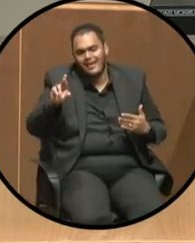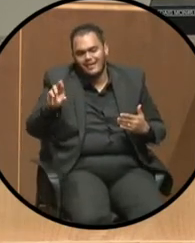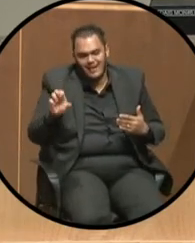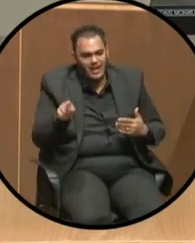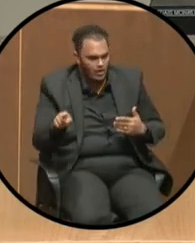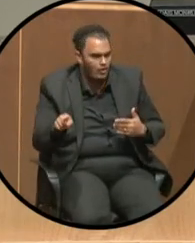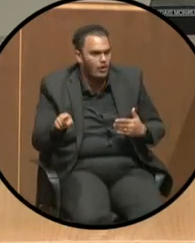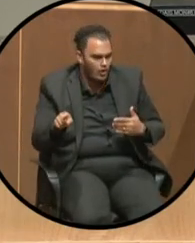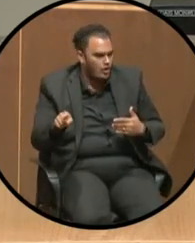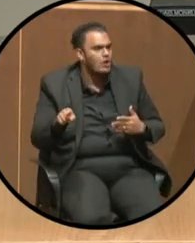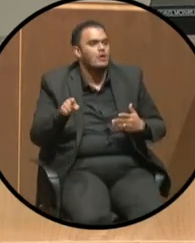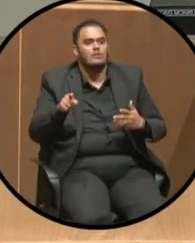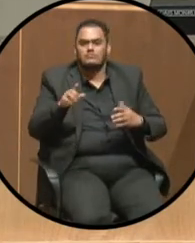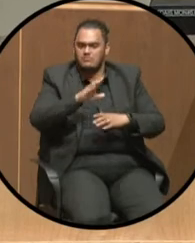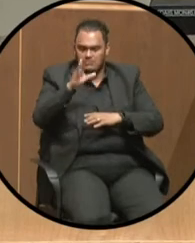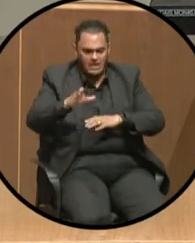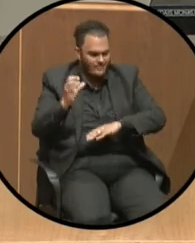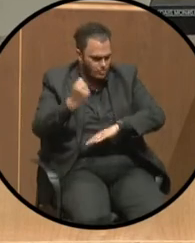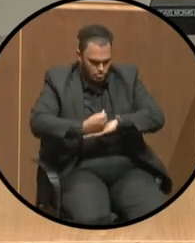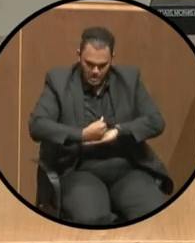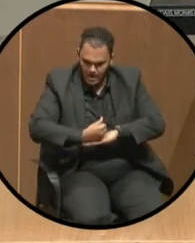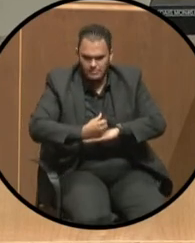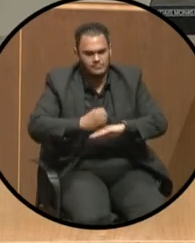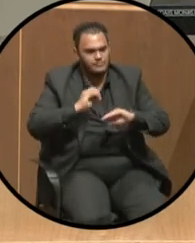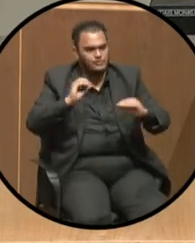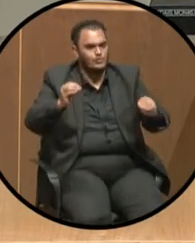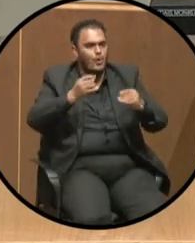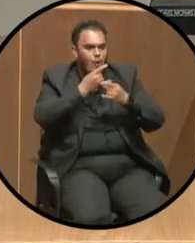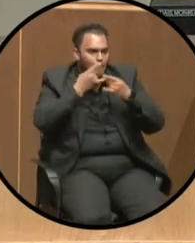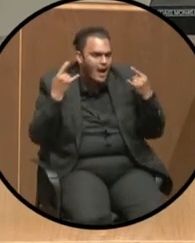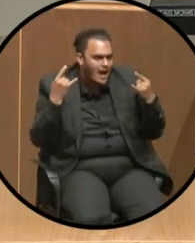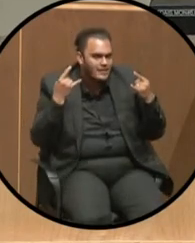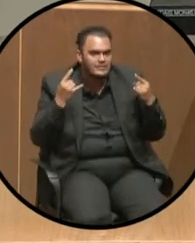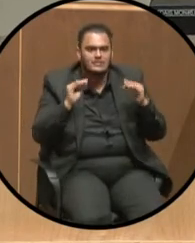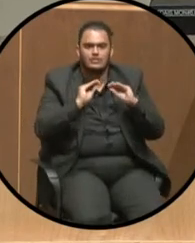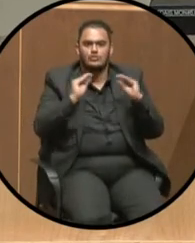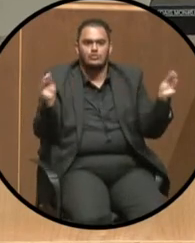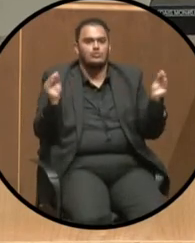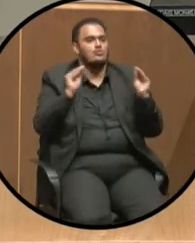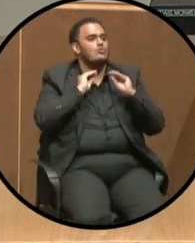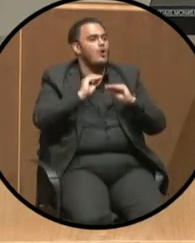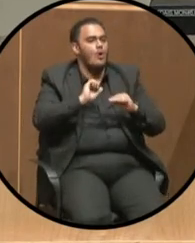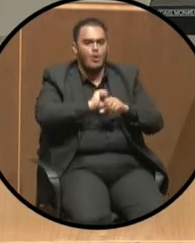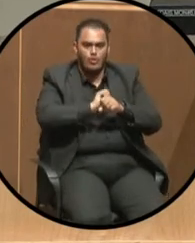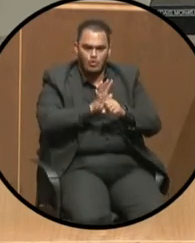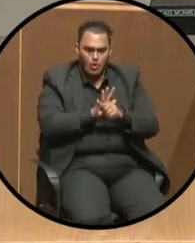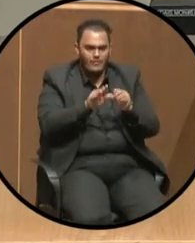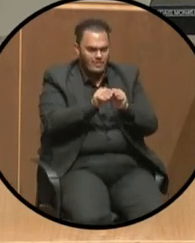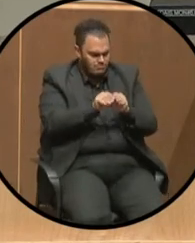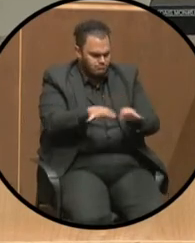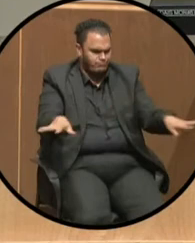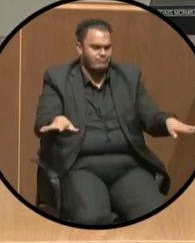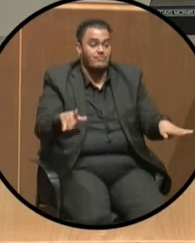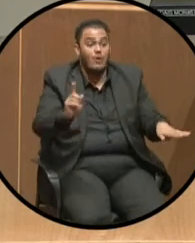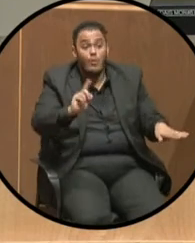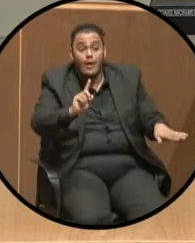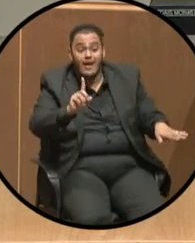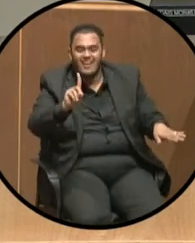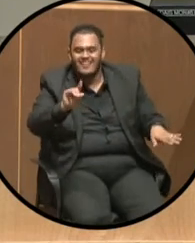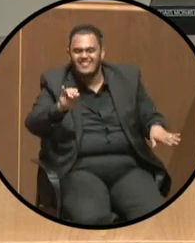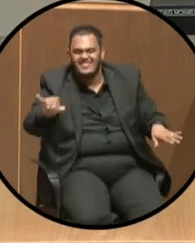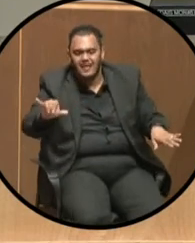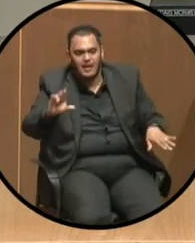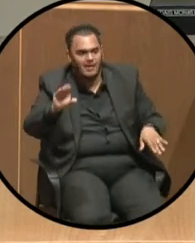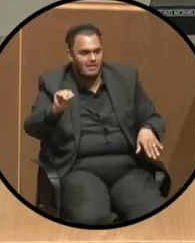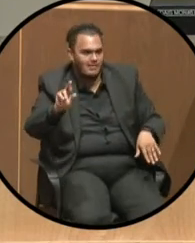one. They never shut down. They did not mask, and there was not massive COVID outbreaks in daycares, which leads me to